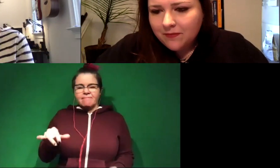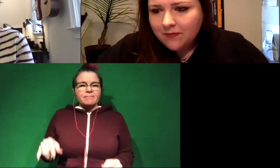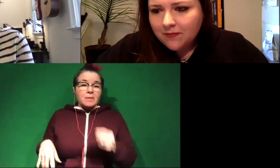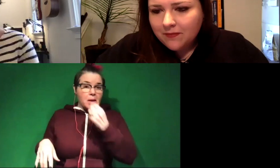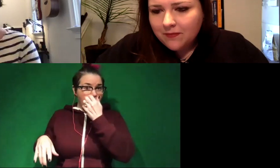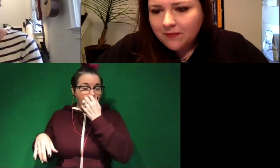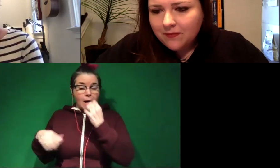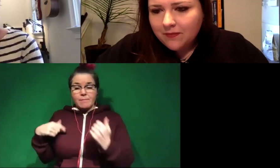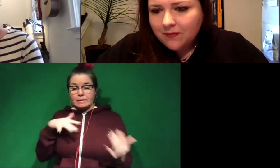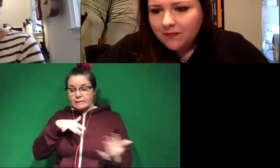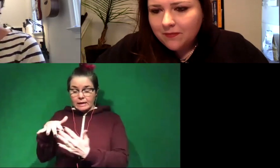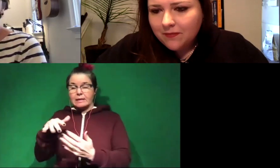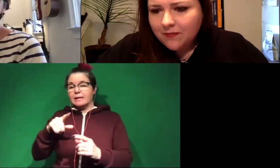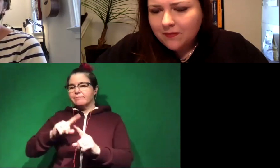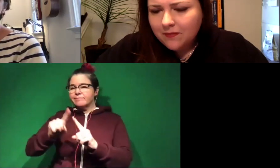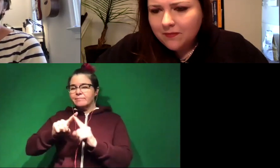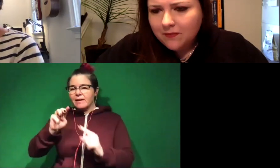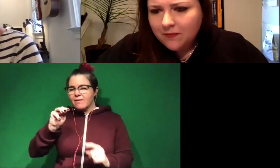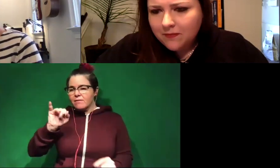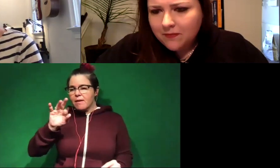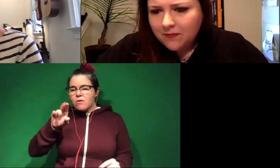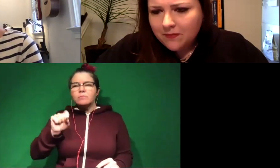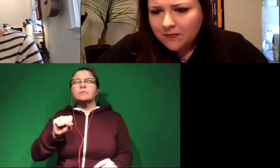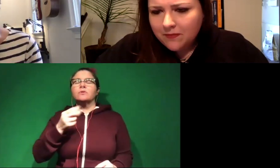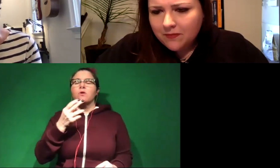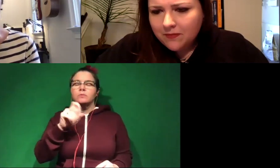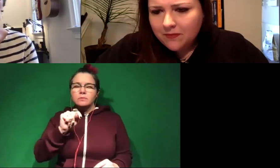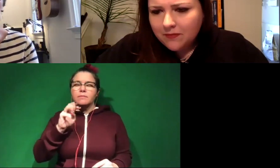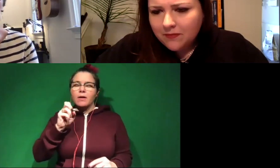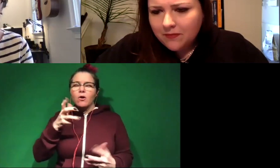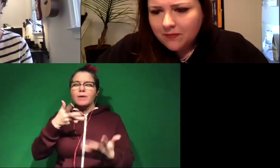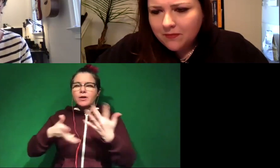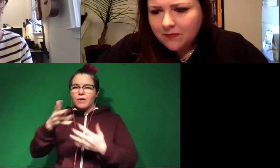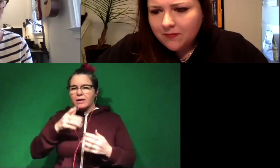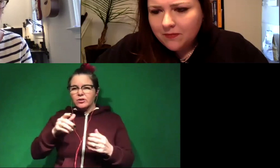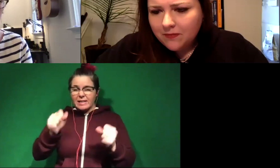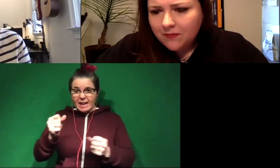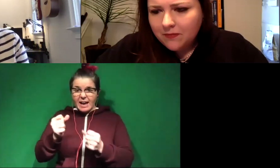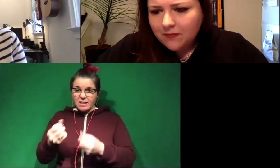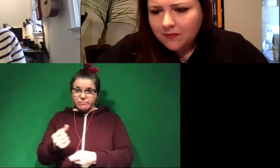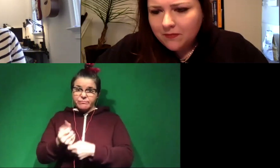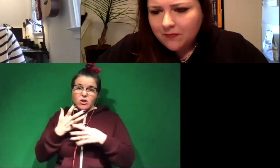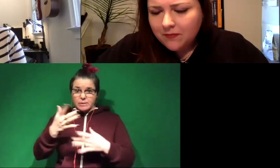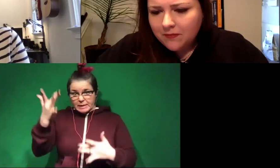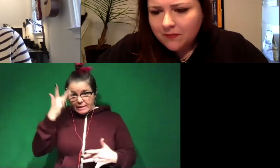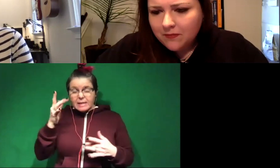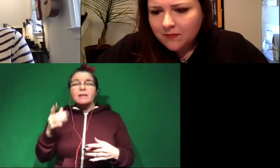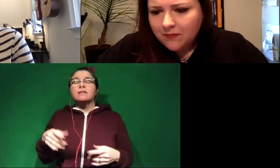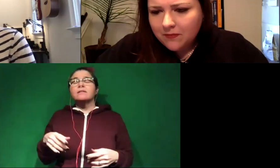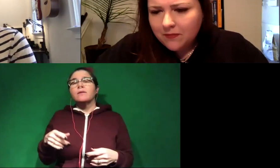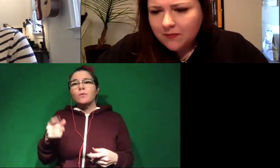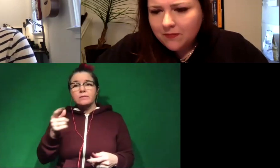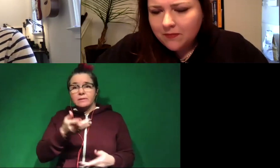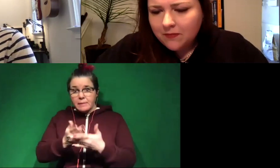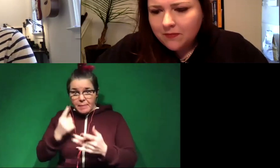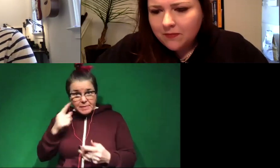I've studied all sorts of microbes, host microbe interactions, the microbes that can make you sick, and the microbes that we think help keep